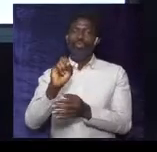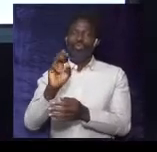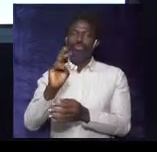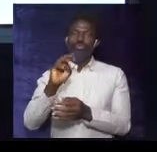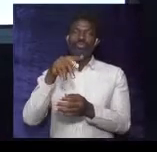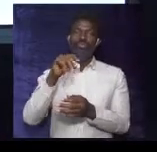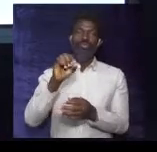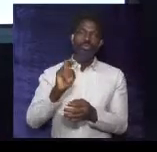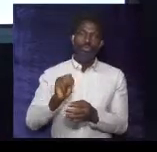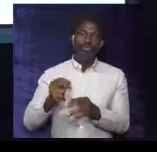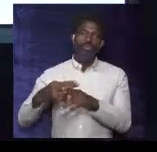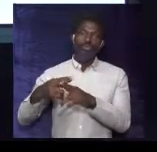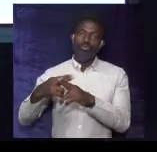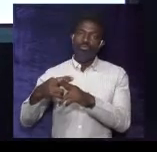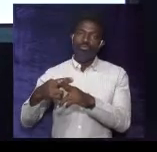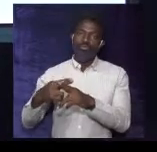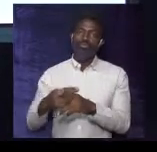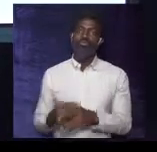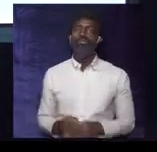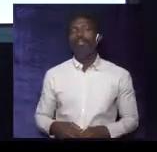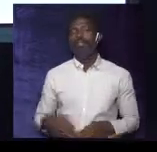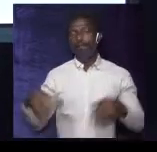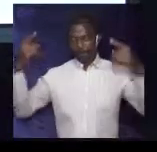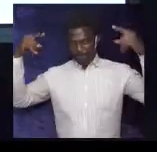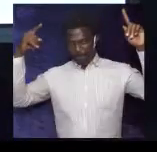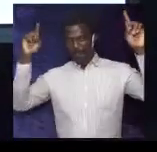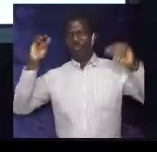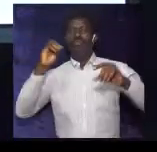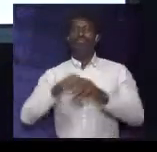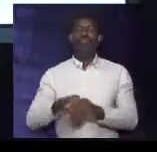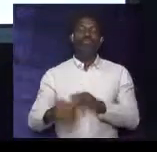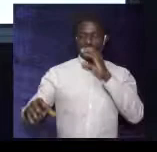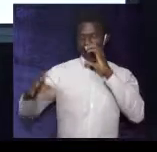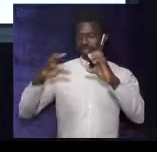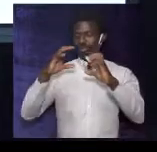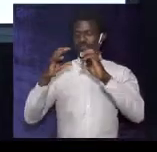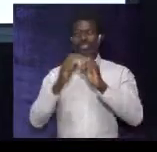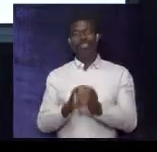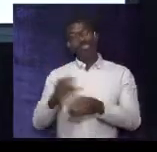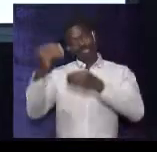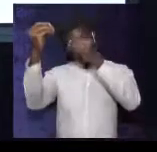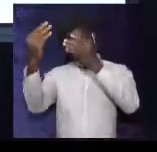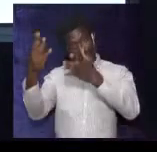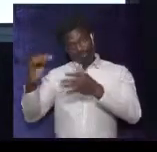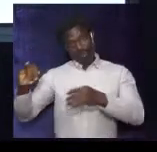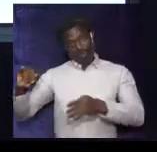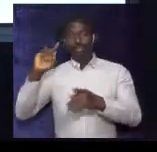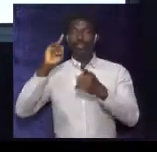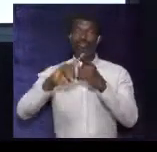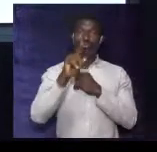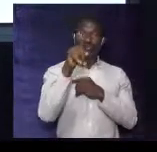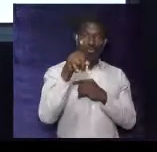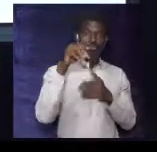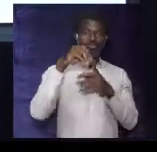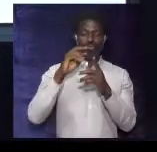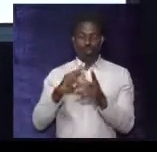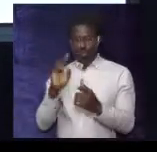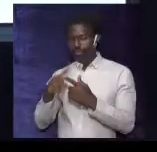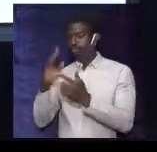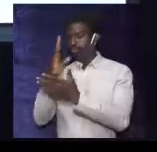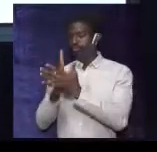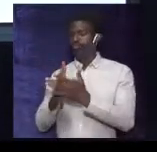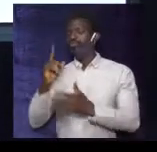school resumption soon. That is, succeed in communicating